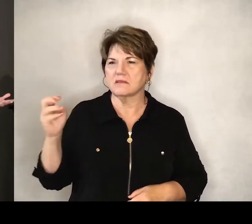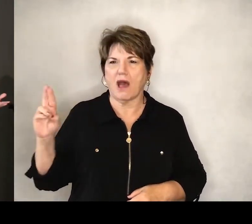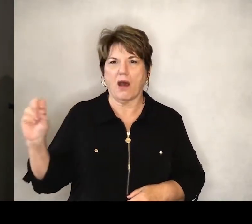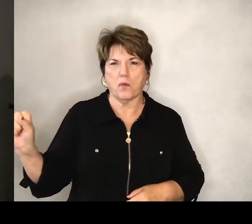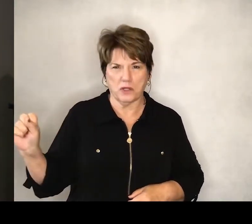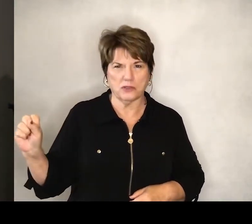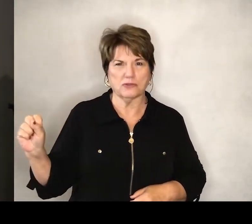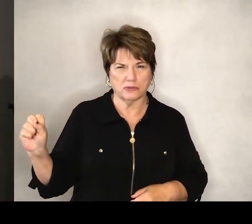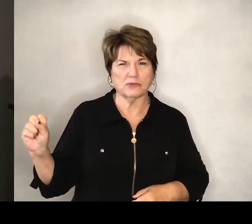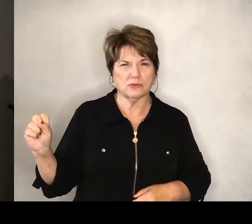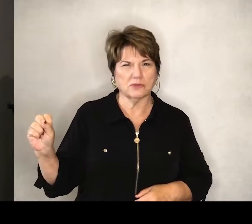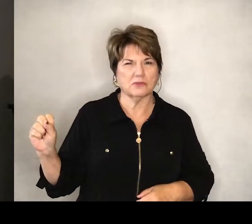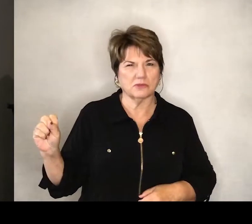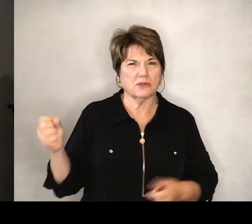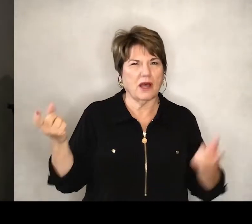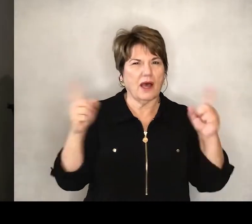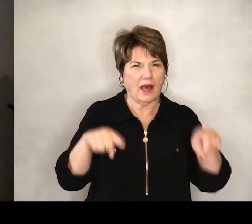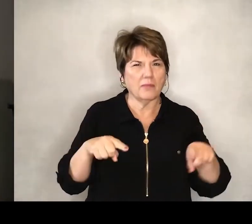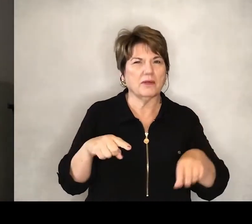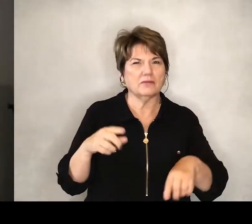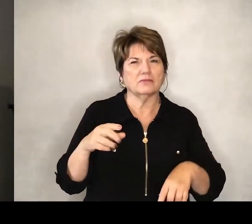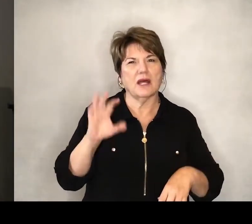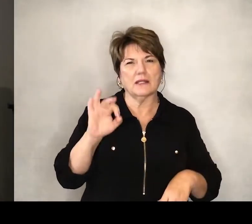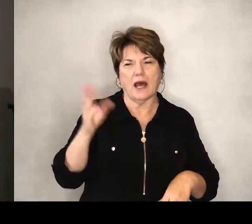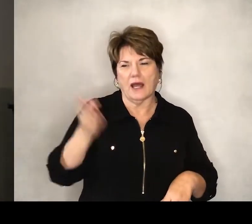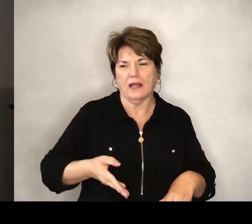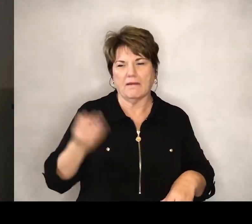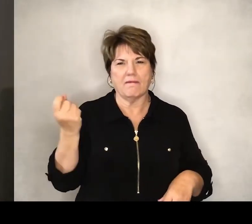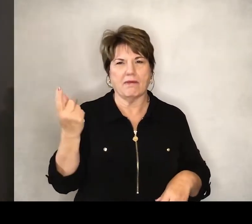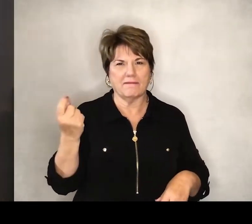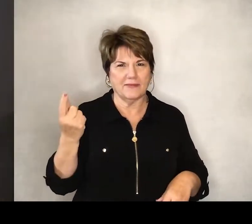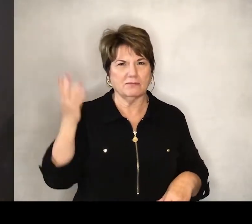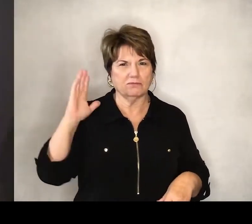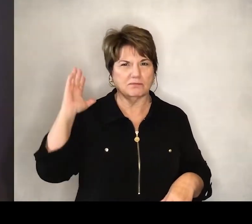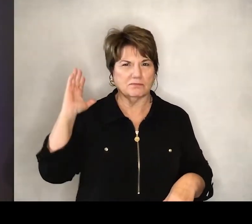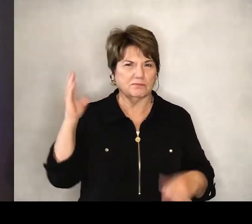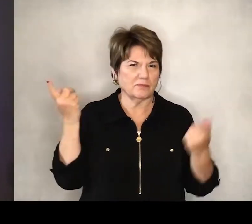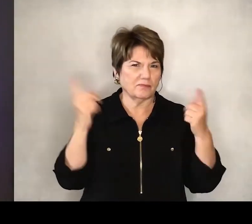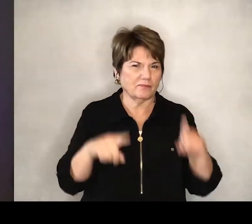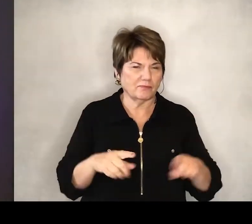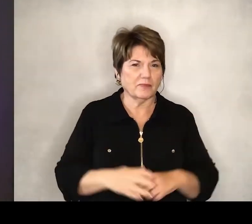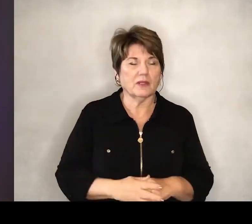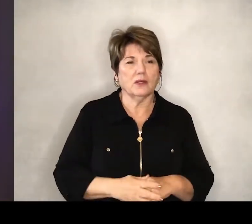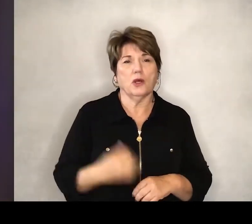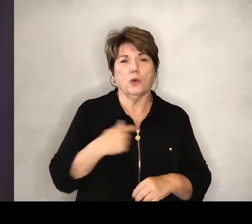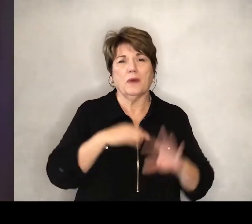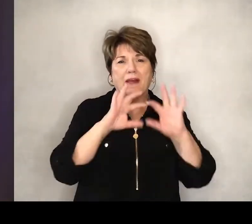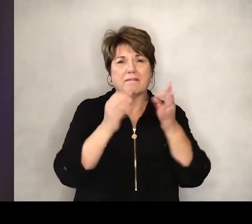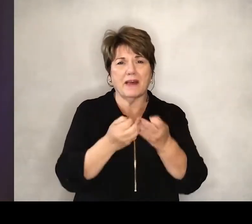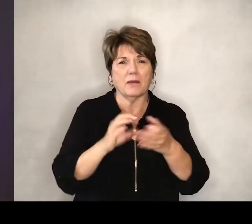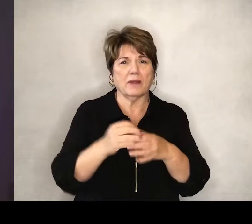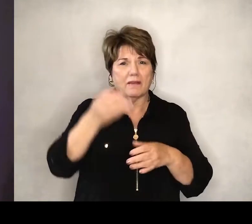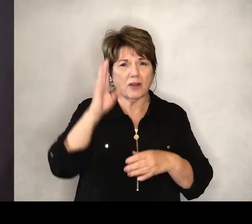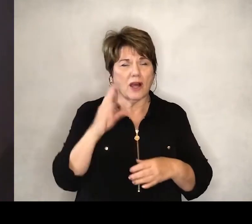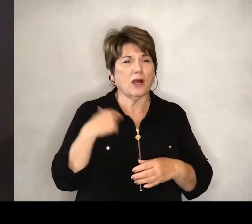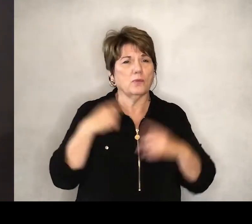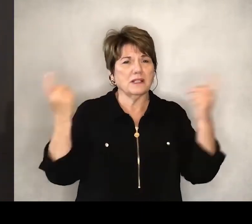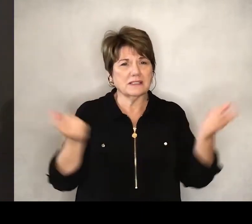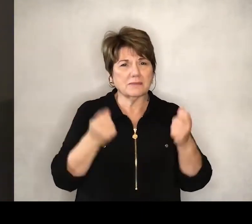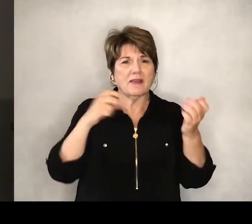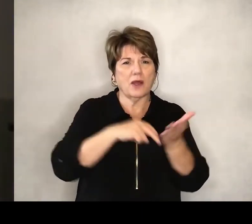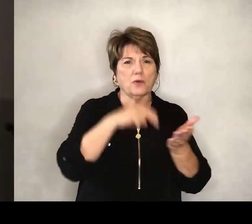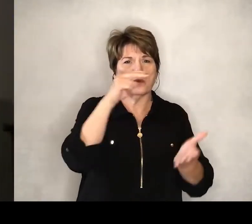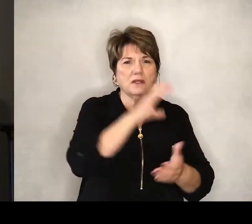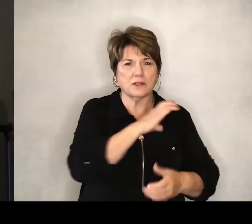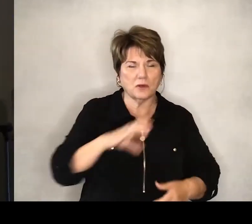back. It's this strange thing, even as the body of Christ, we celebrate the risen